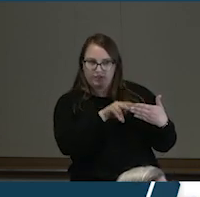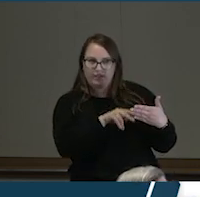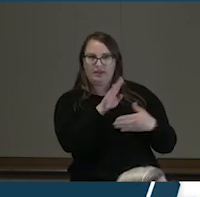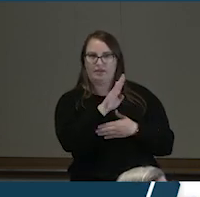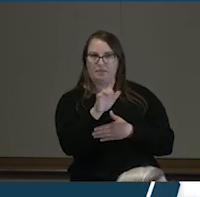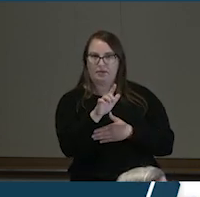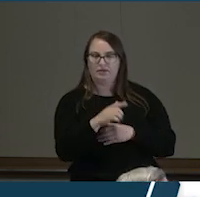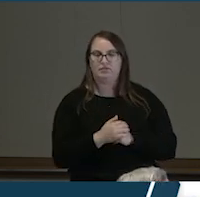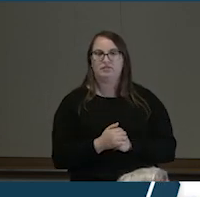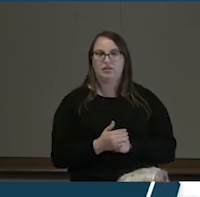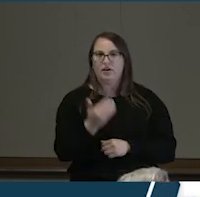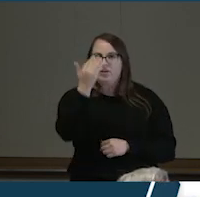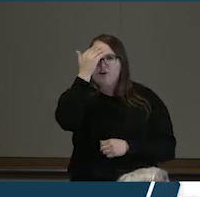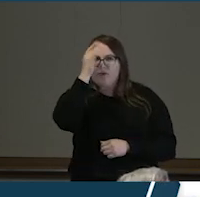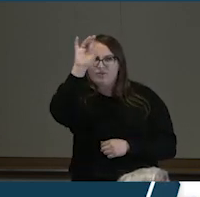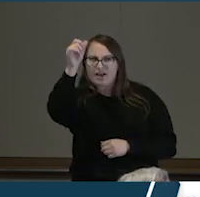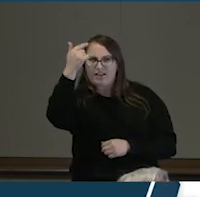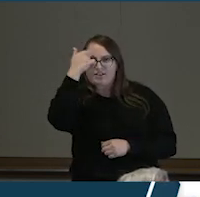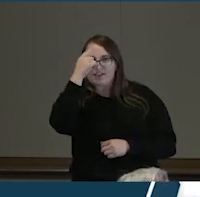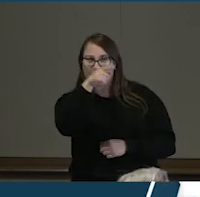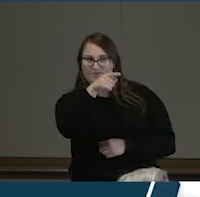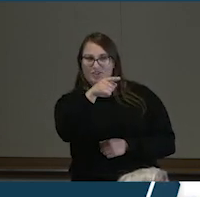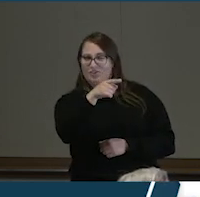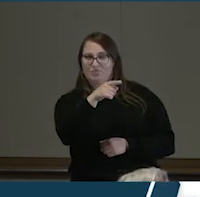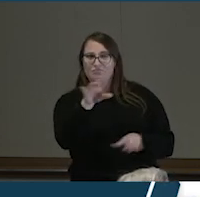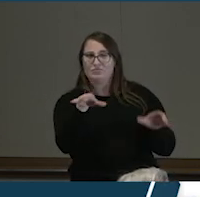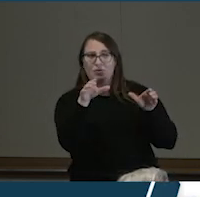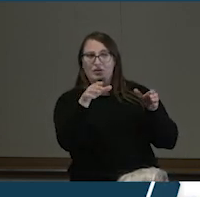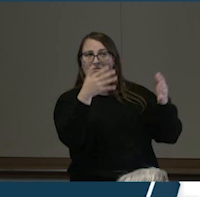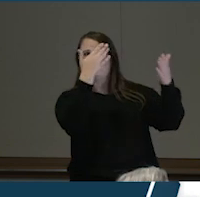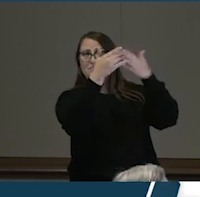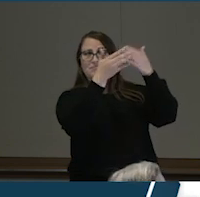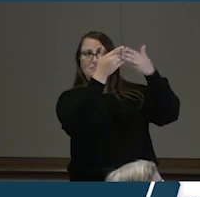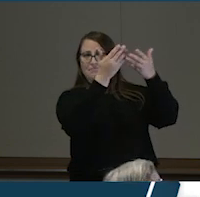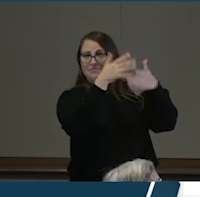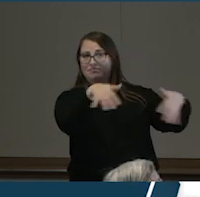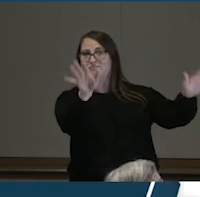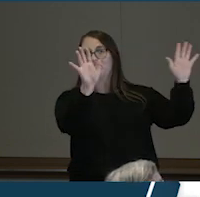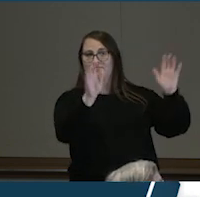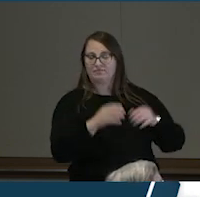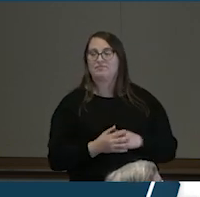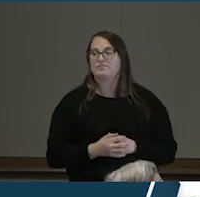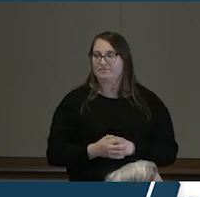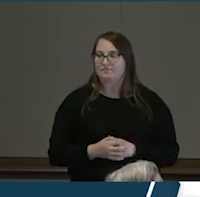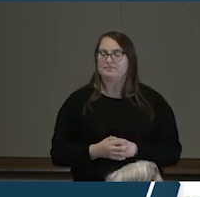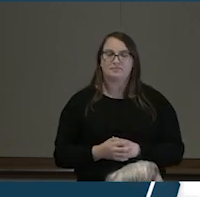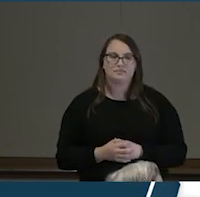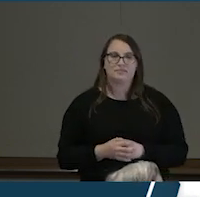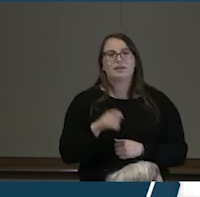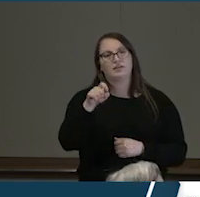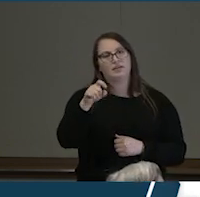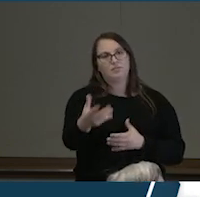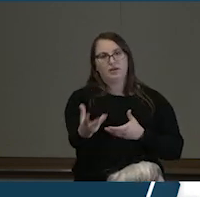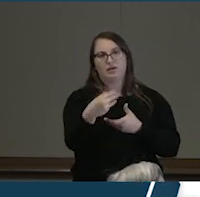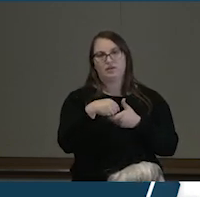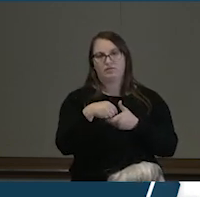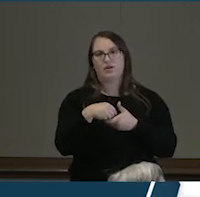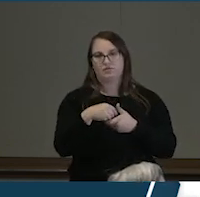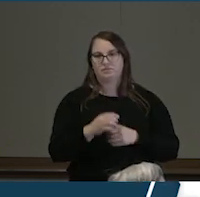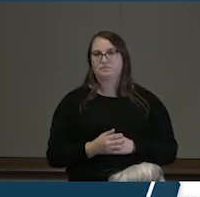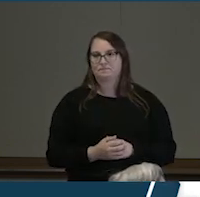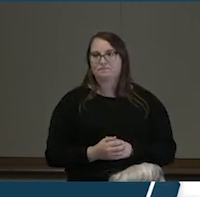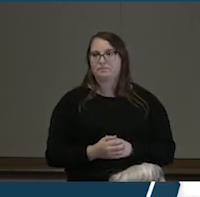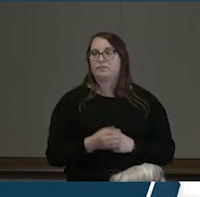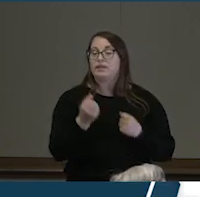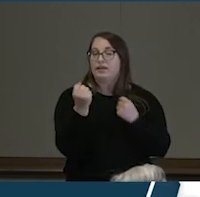doing stuff up there. And it could be what you want, it could be what you don't want, but you got to be involved. And so, you know, advocacy at